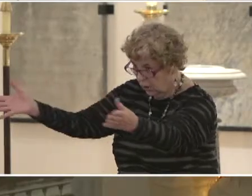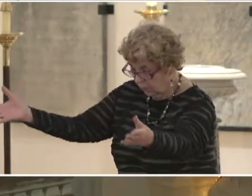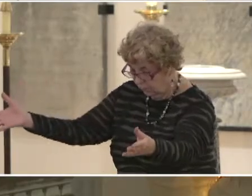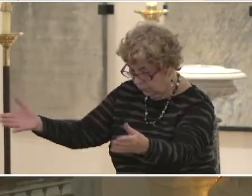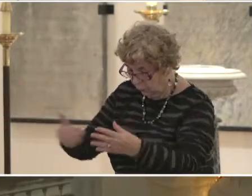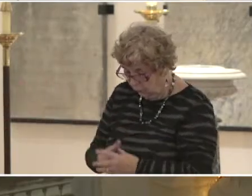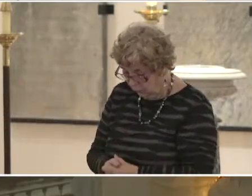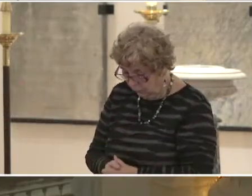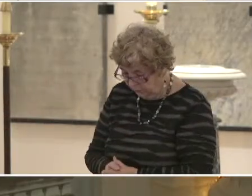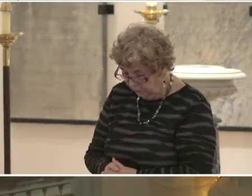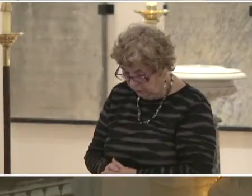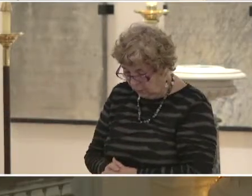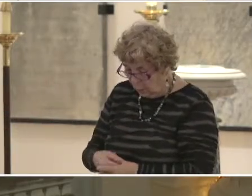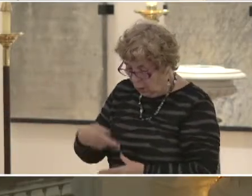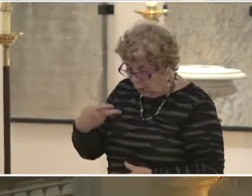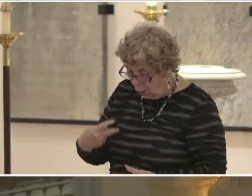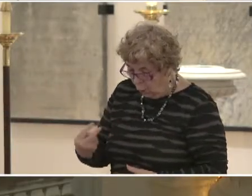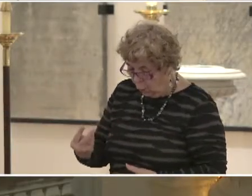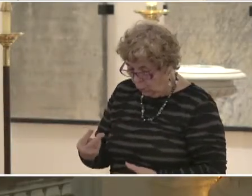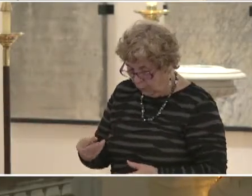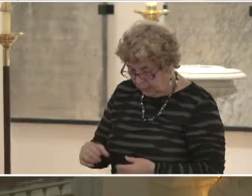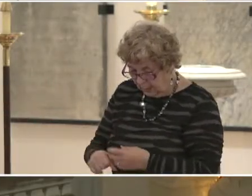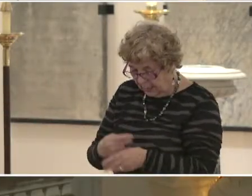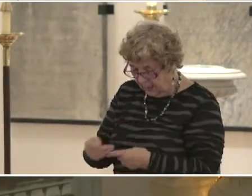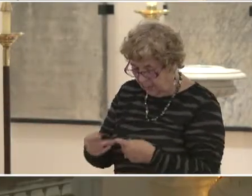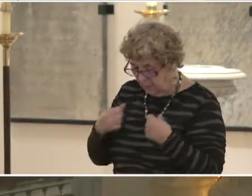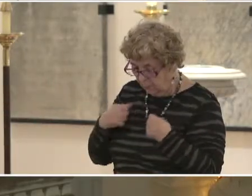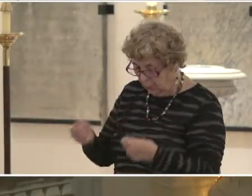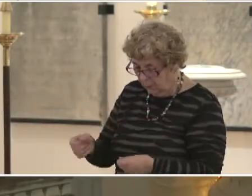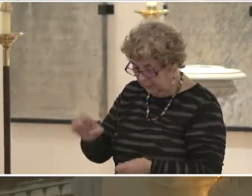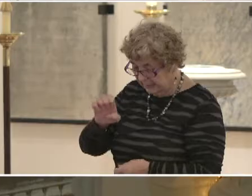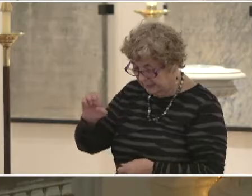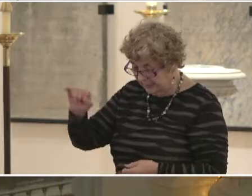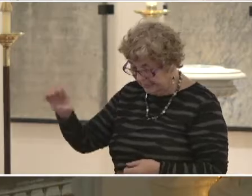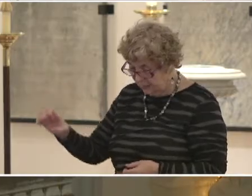you. Drink his blood shed for you.